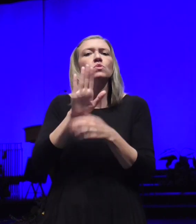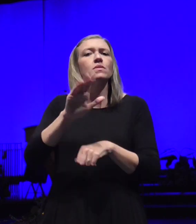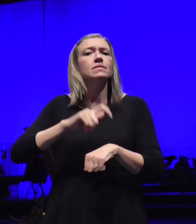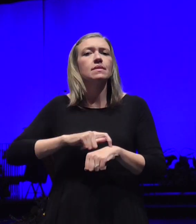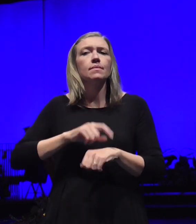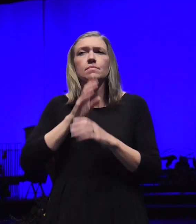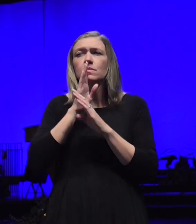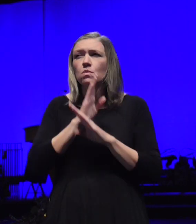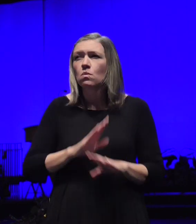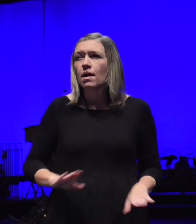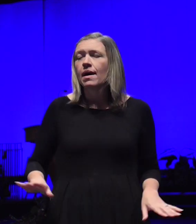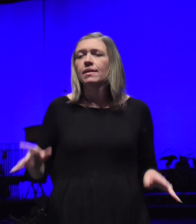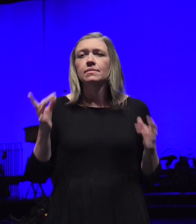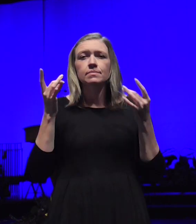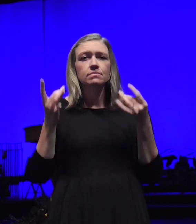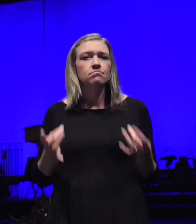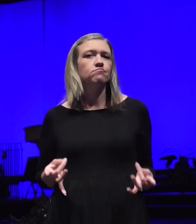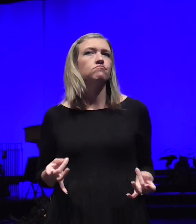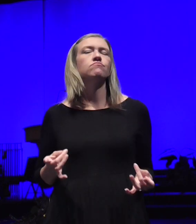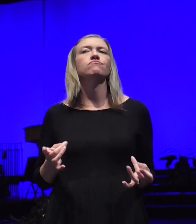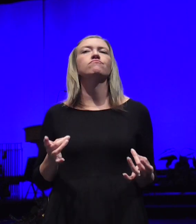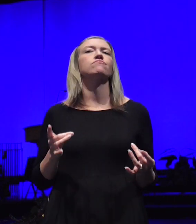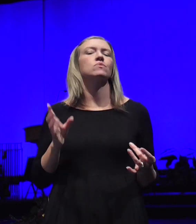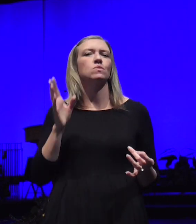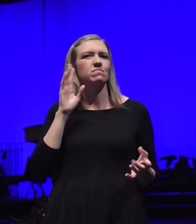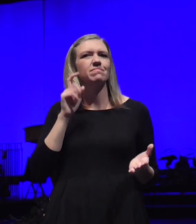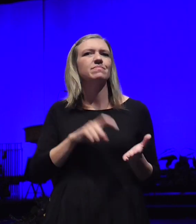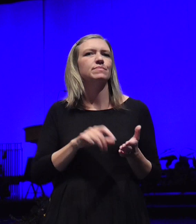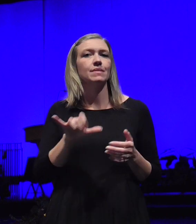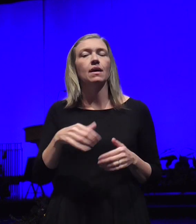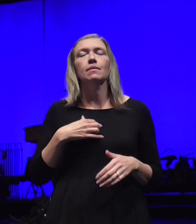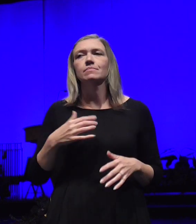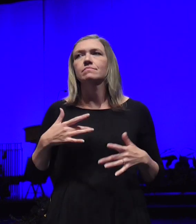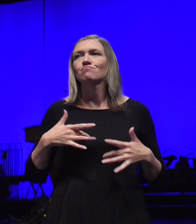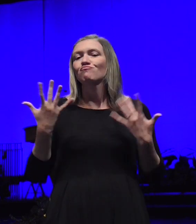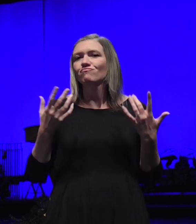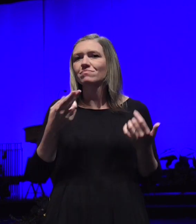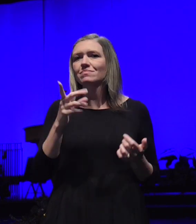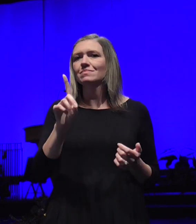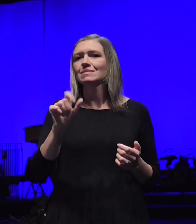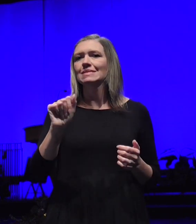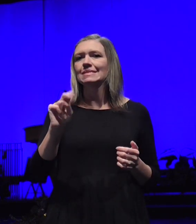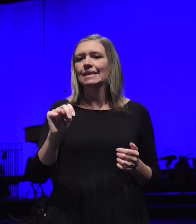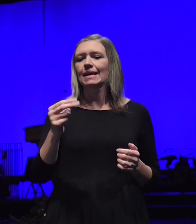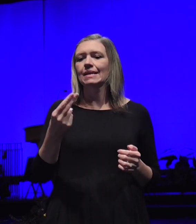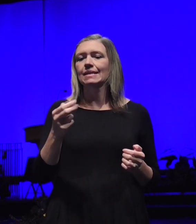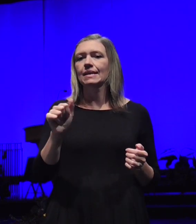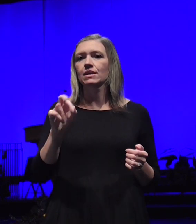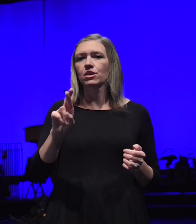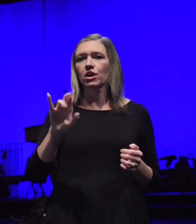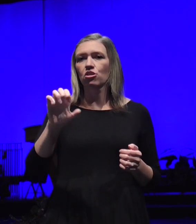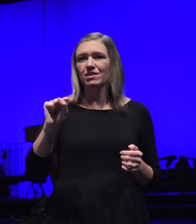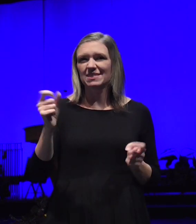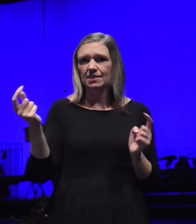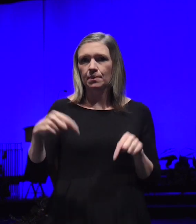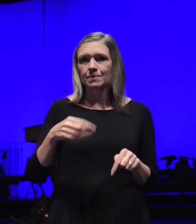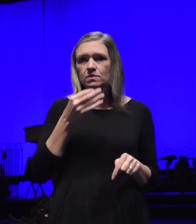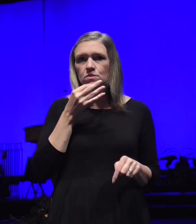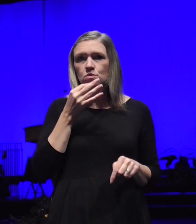quiet meditation. And I'm so delighted that Dan Harris is coming, because he works in the